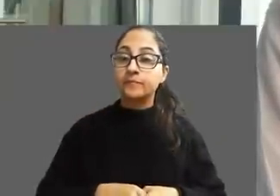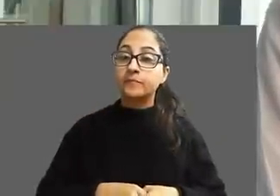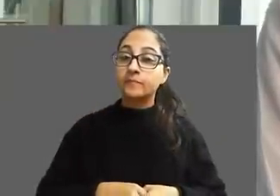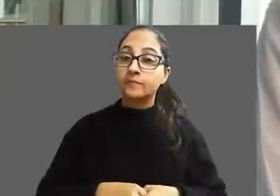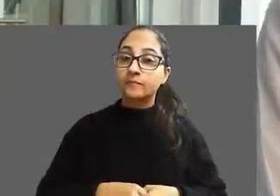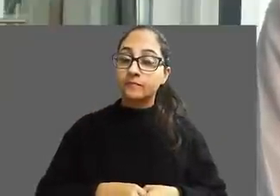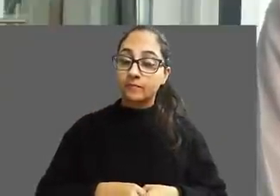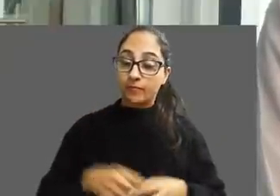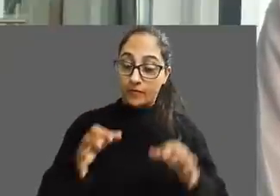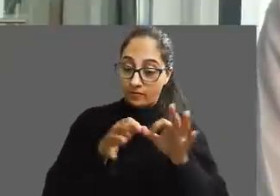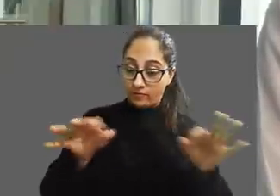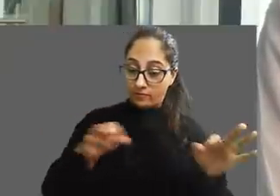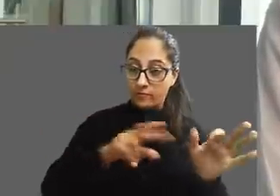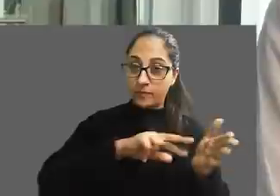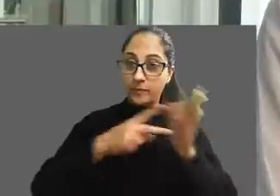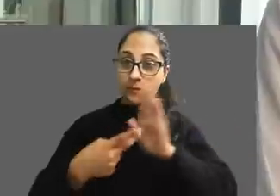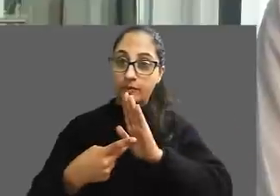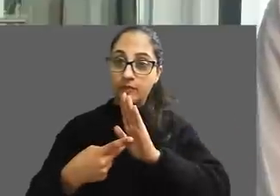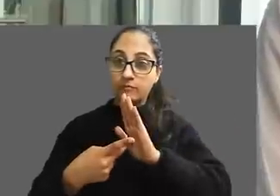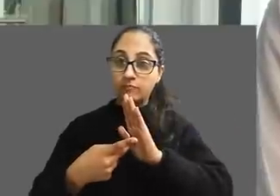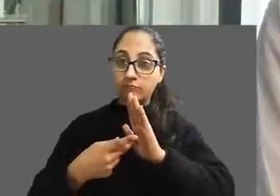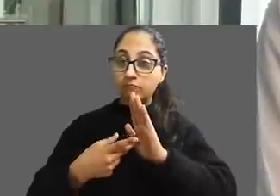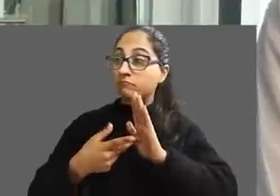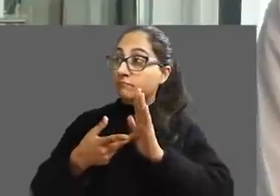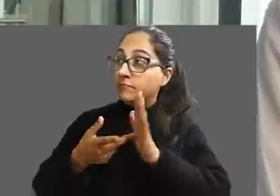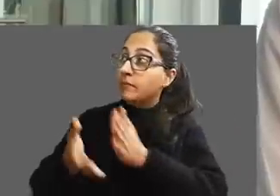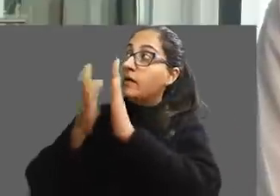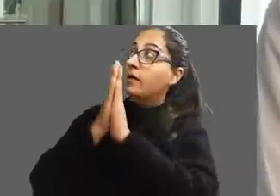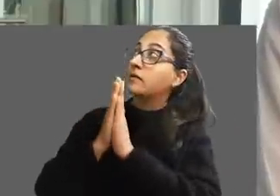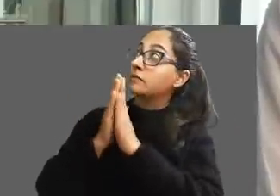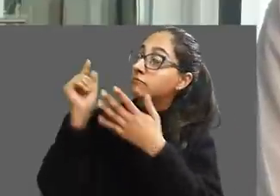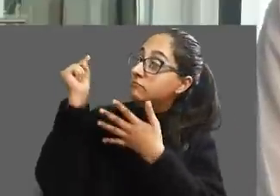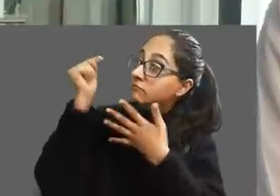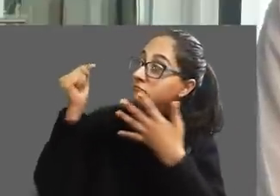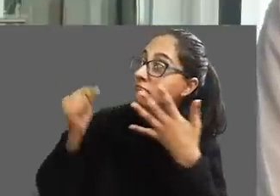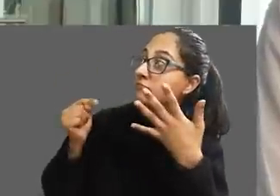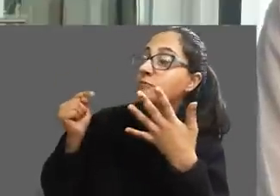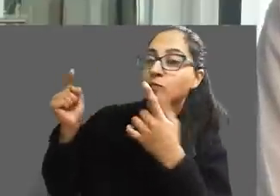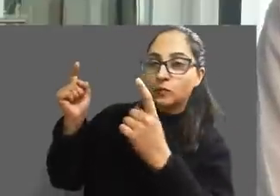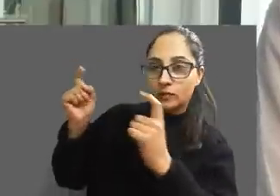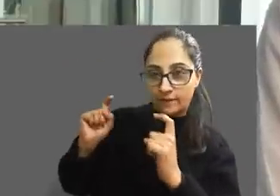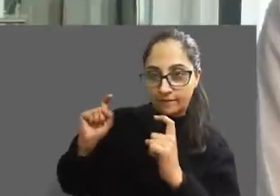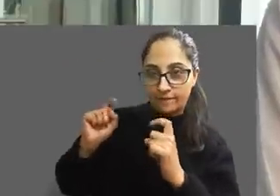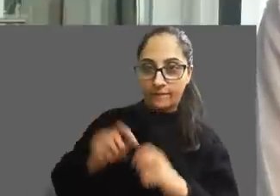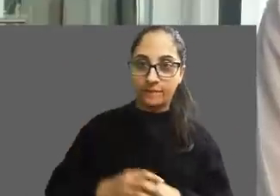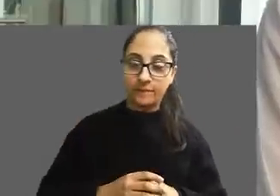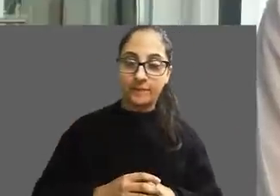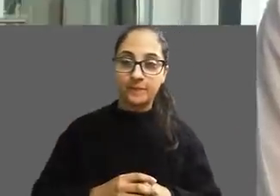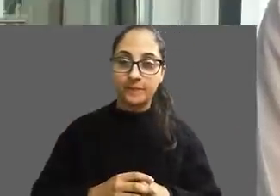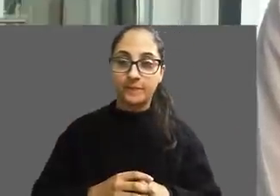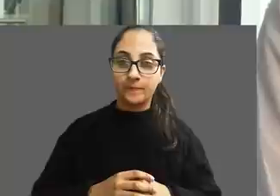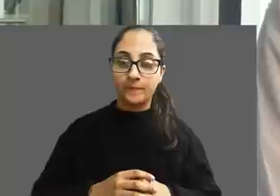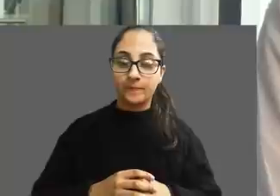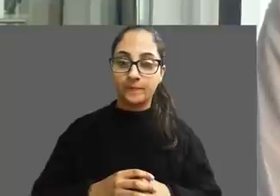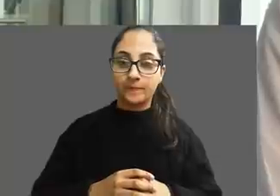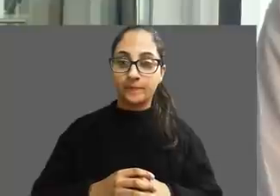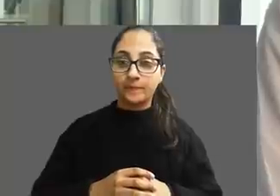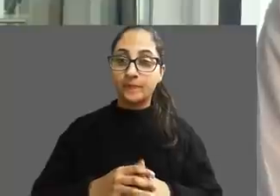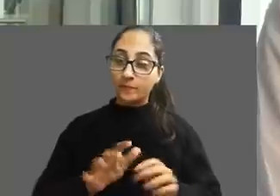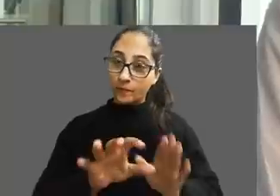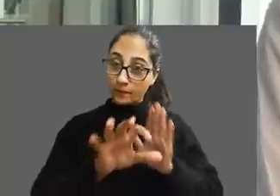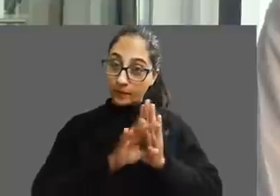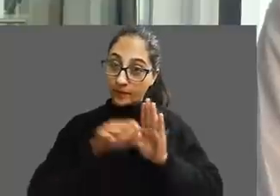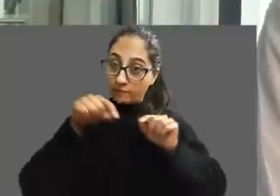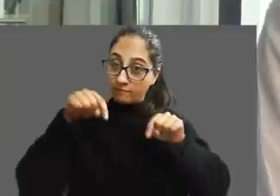Tuhi Deve, which means, whatever I ask of you, you grant me. This Ganan is significant to